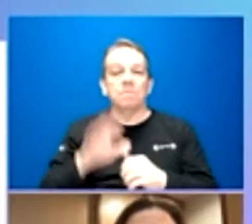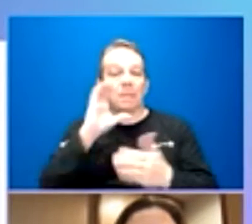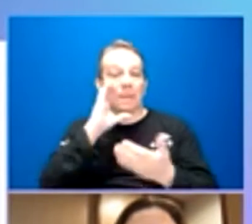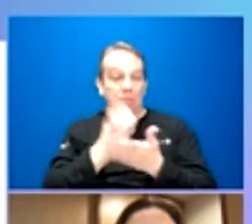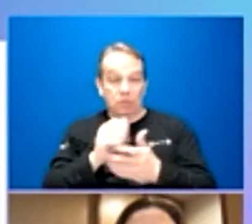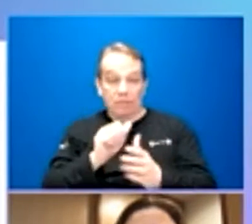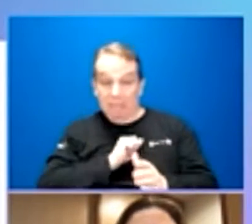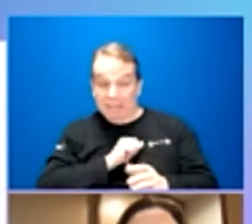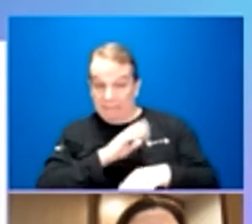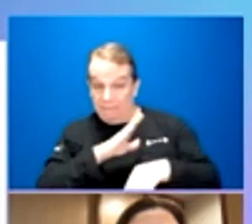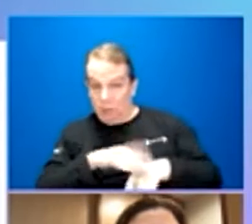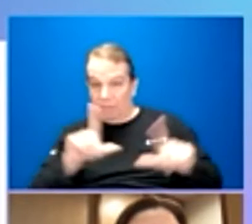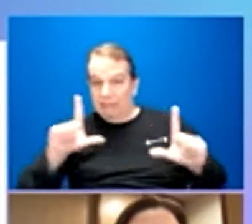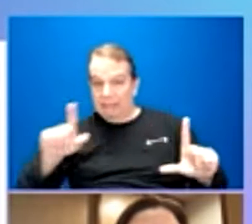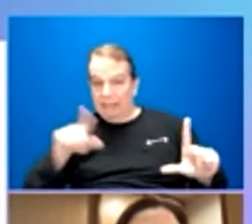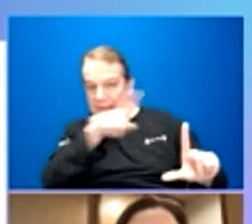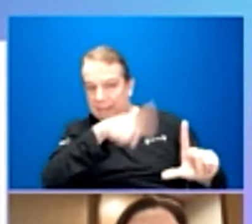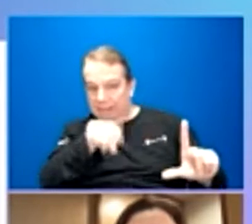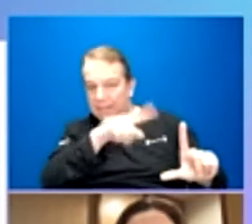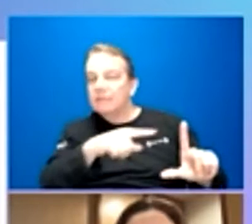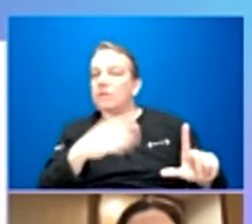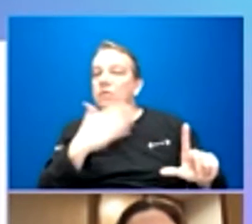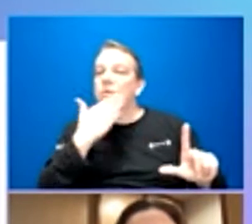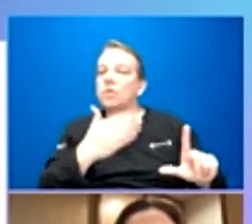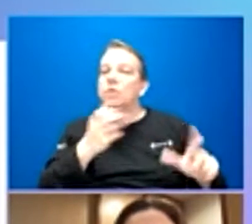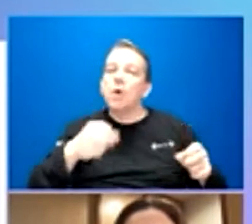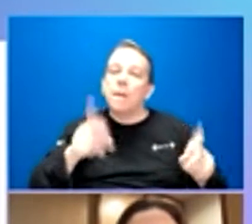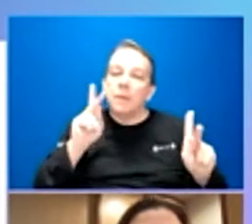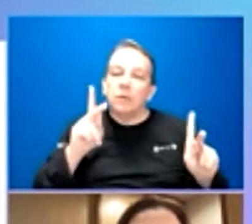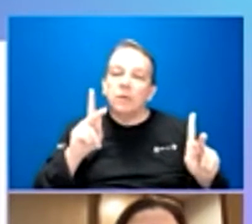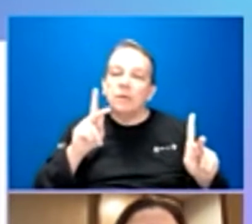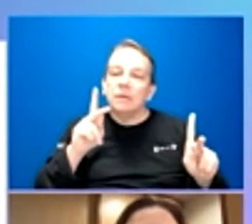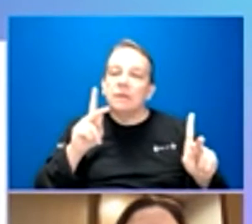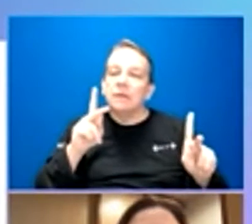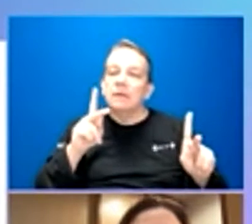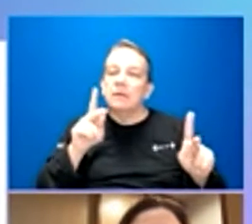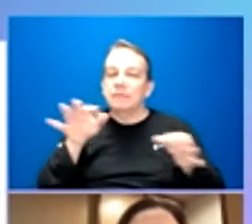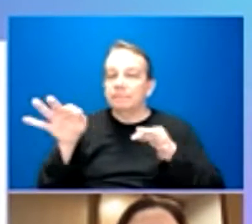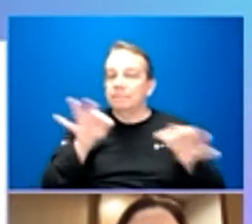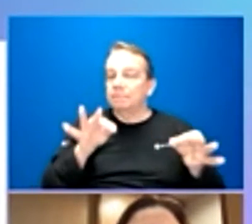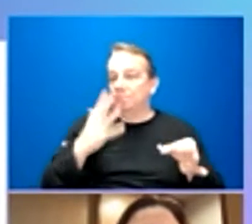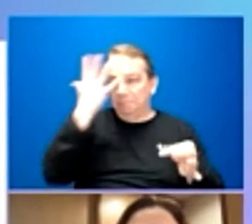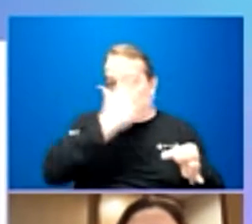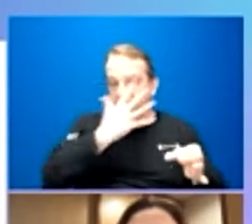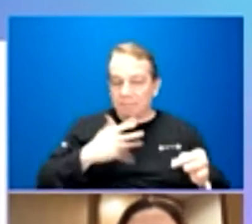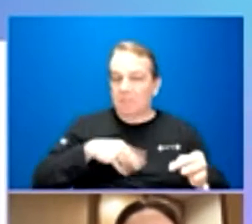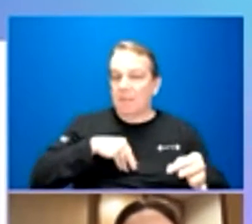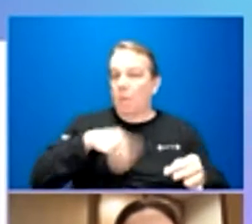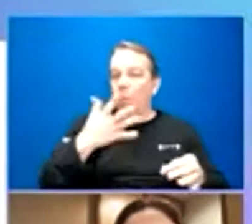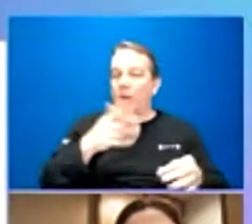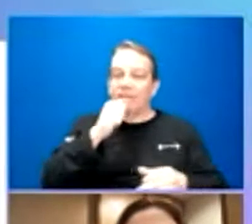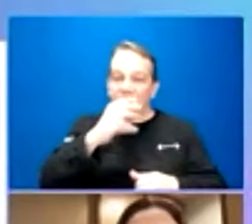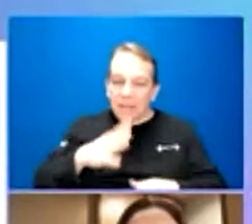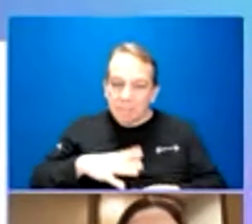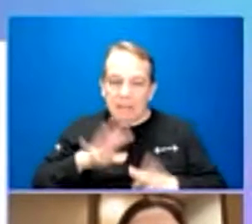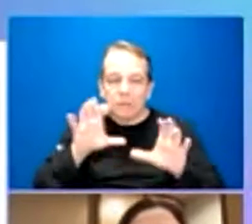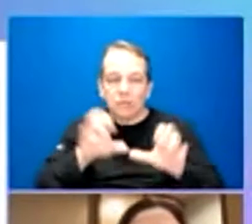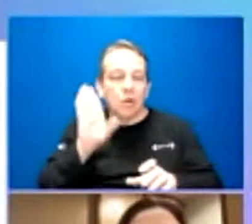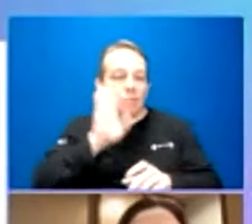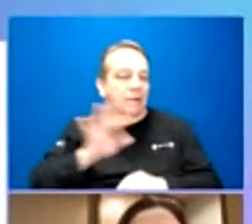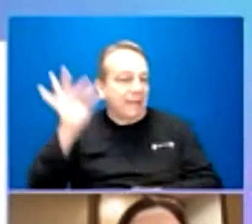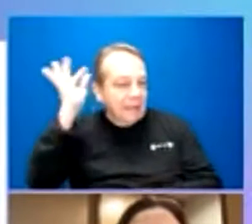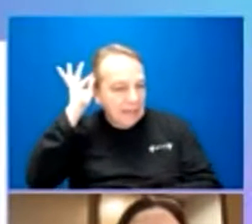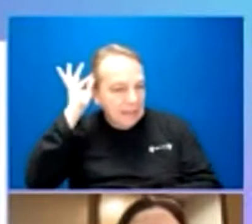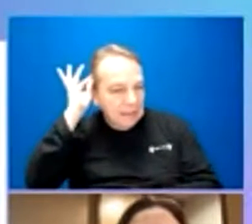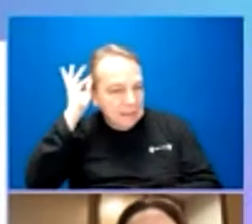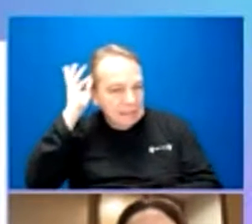on this slide. And so it's a good opportunity for me to describe myself. So I'm a white female. I've got dark brown hair just